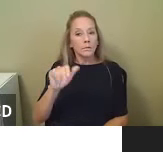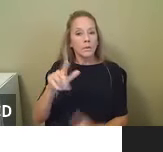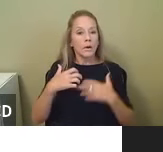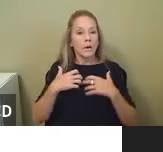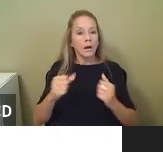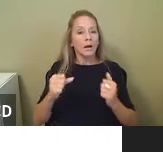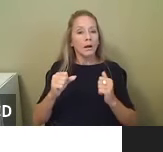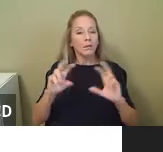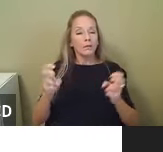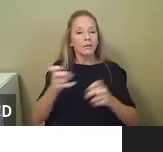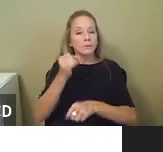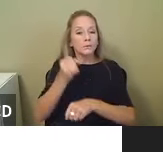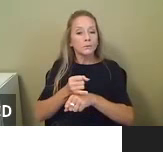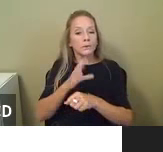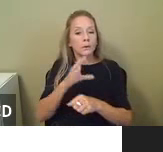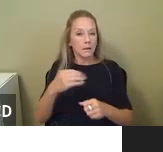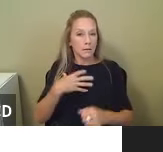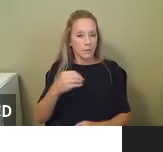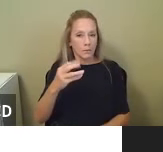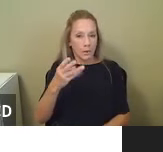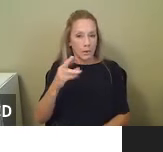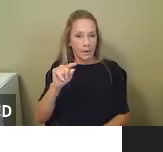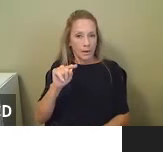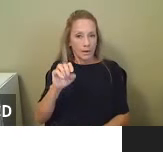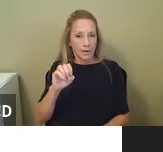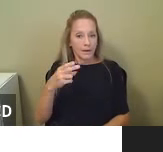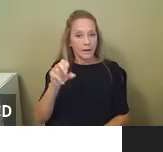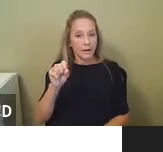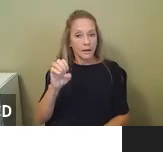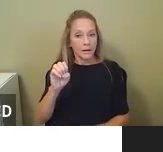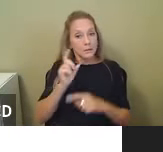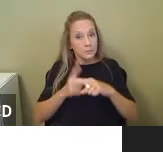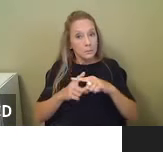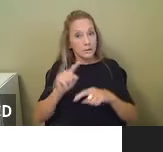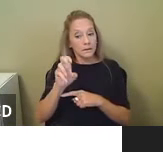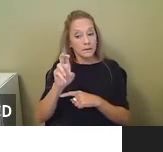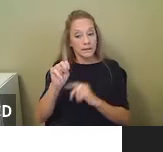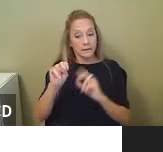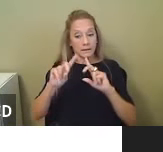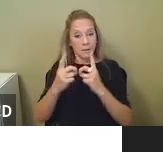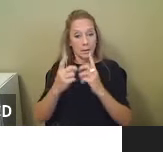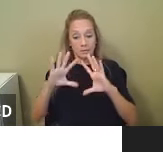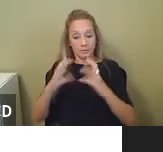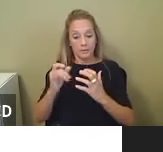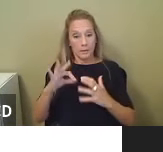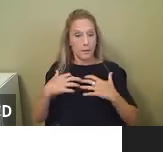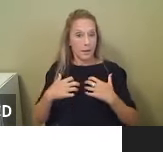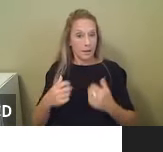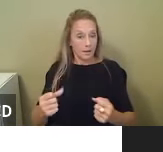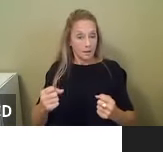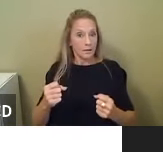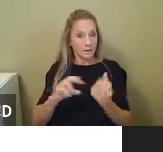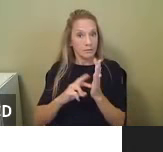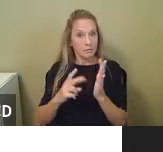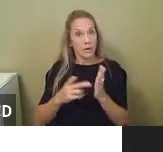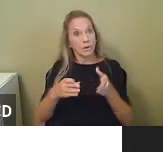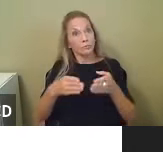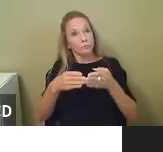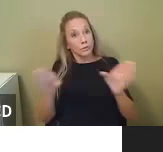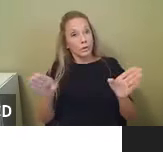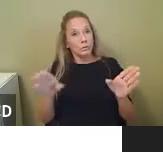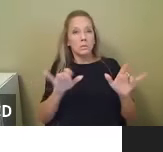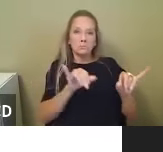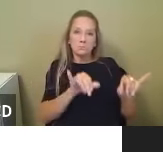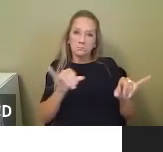Tennessee Department of Health. And those levels, although they're not necessarily the exact same, they're generally in the same